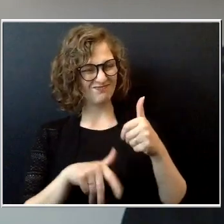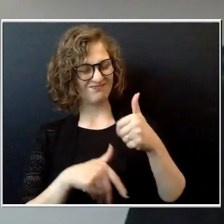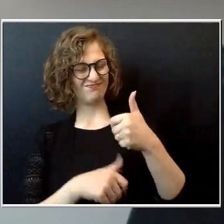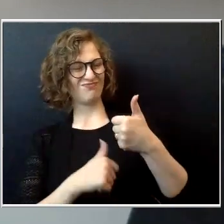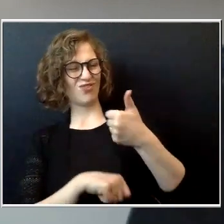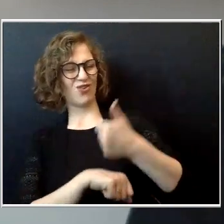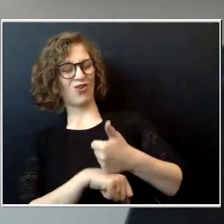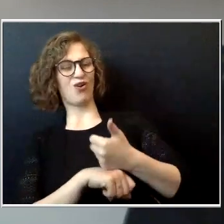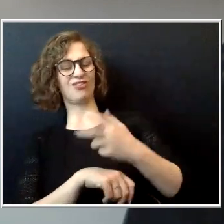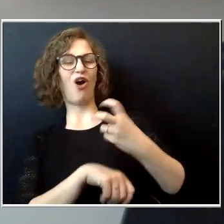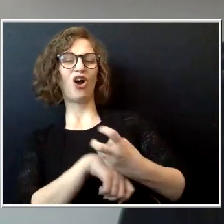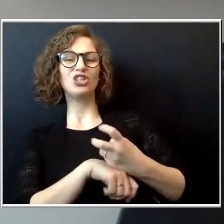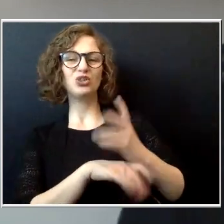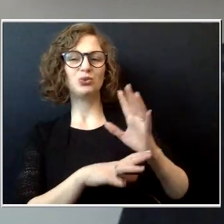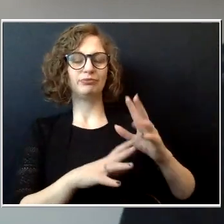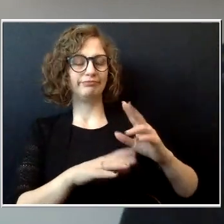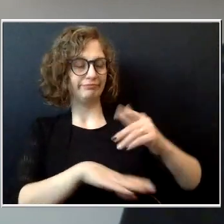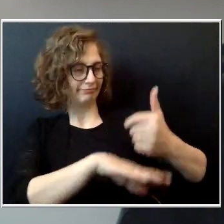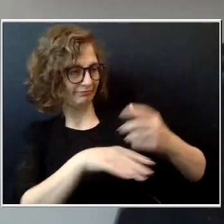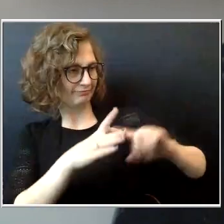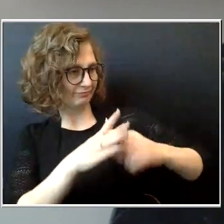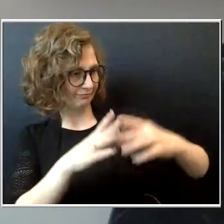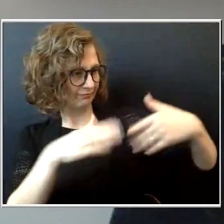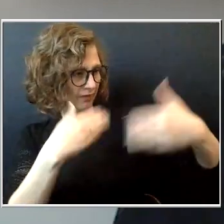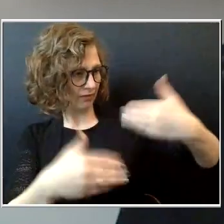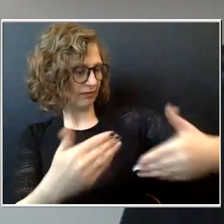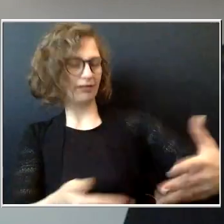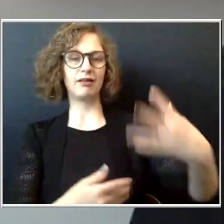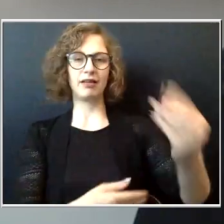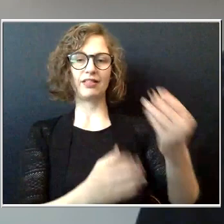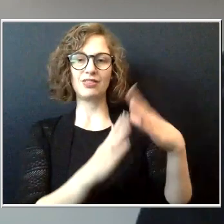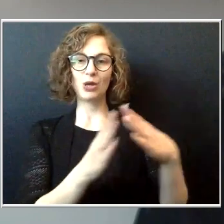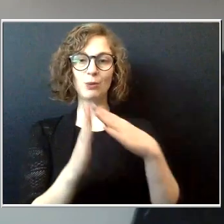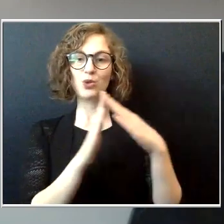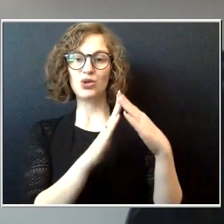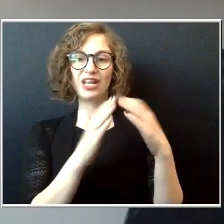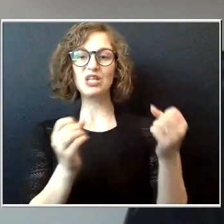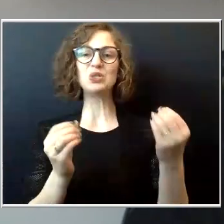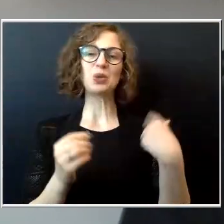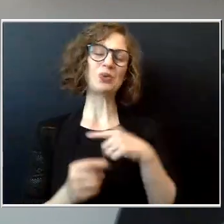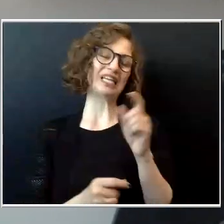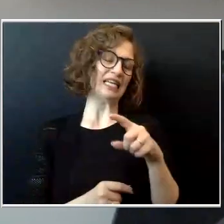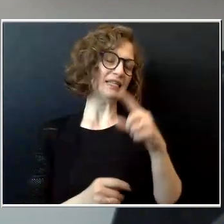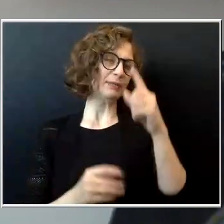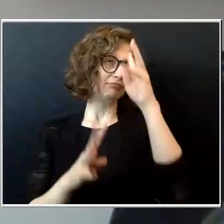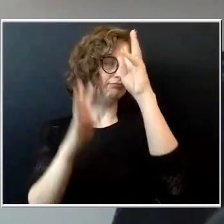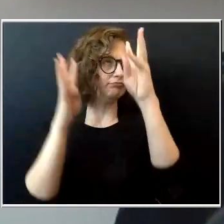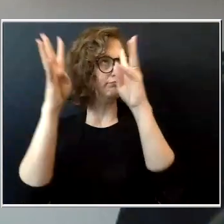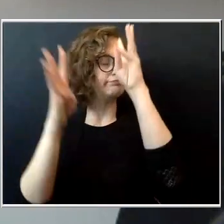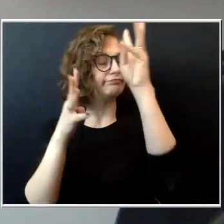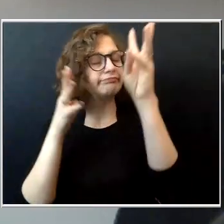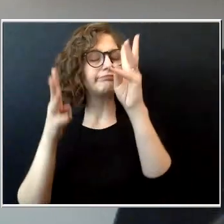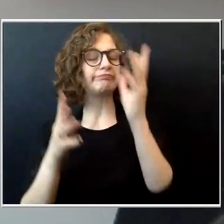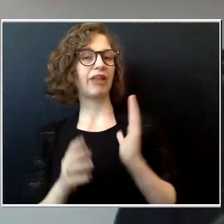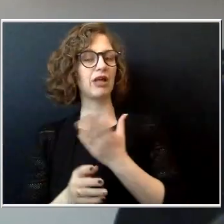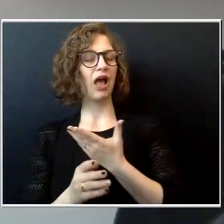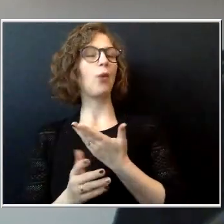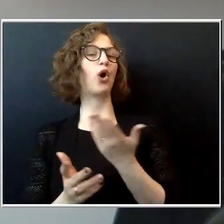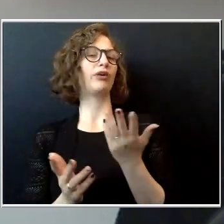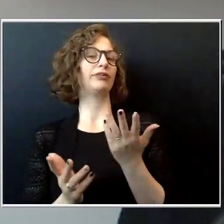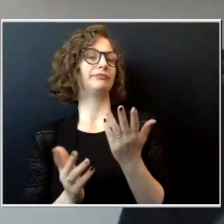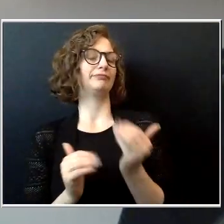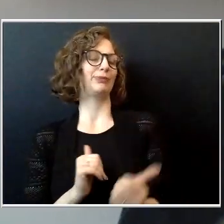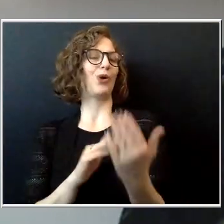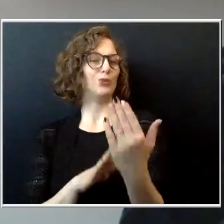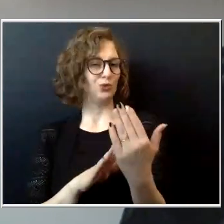think that's where we need to become creative or innovative in how we approach this. And there are a number of ways that this is being done,